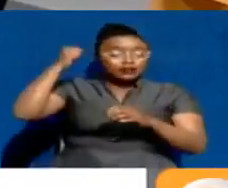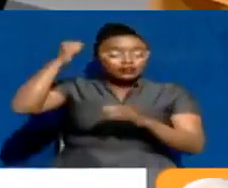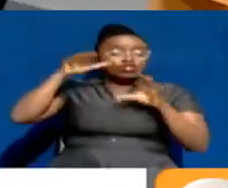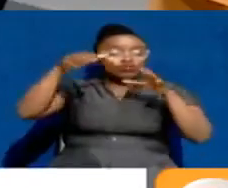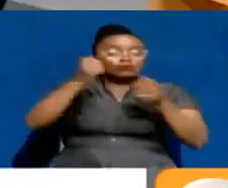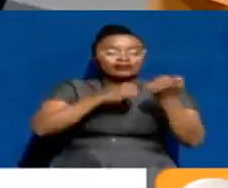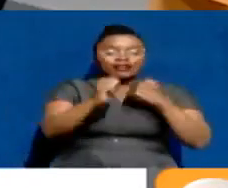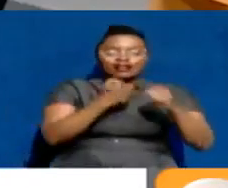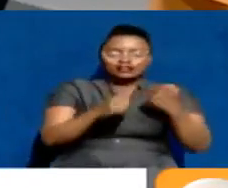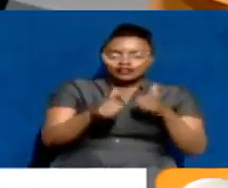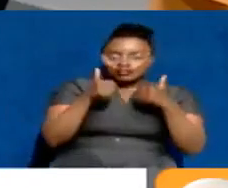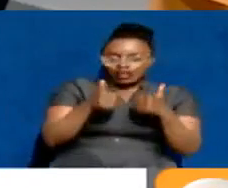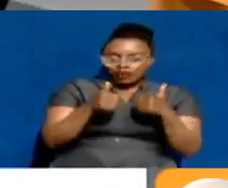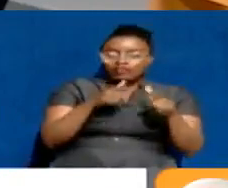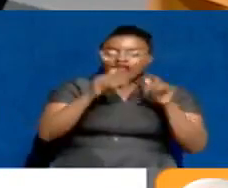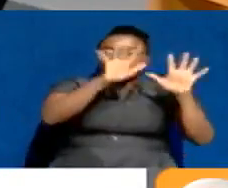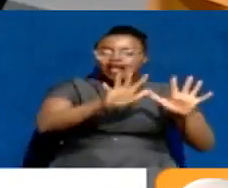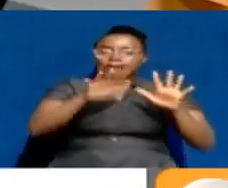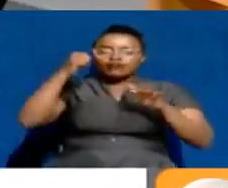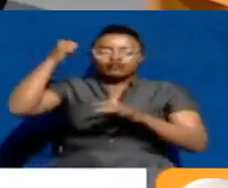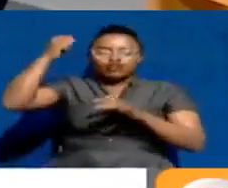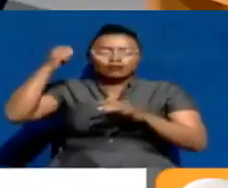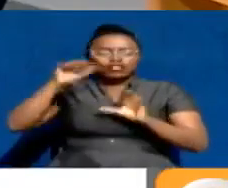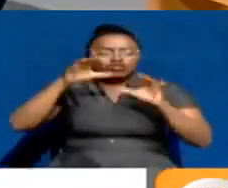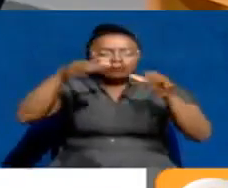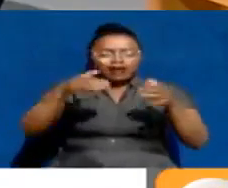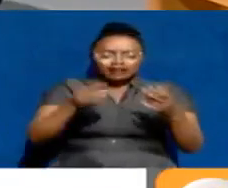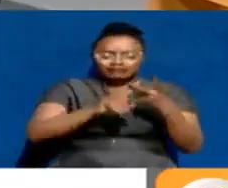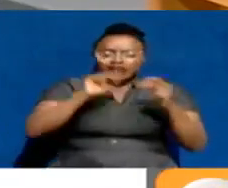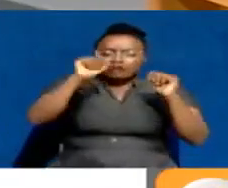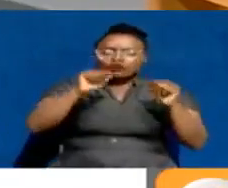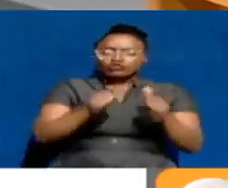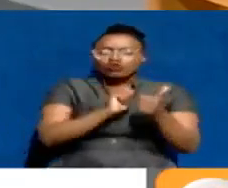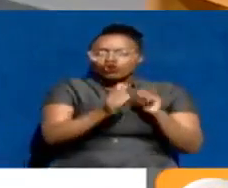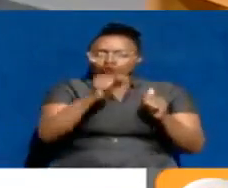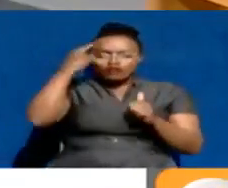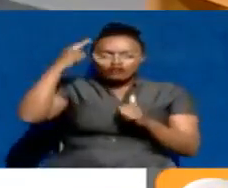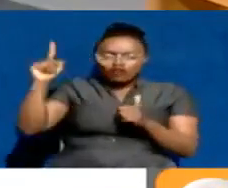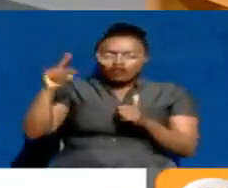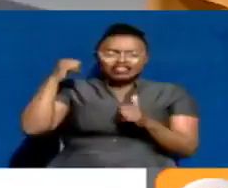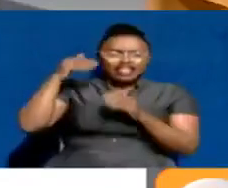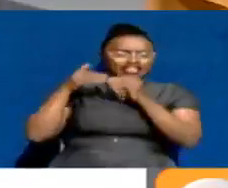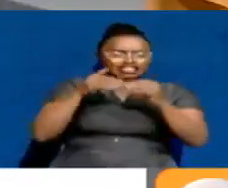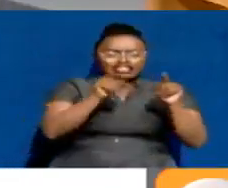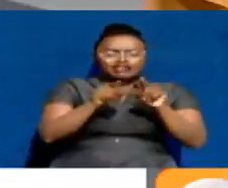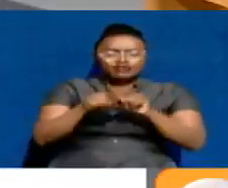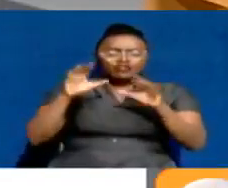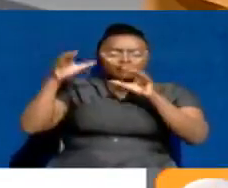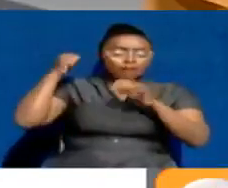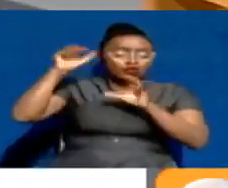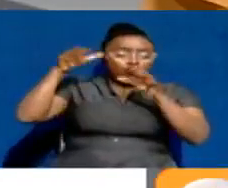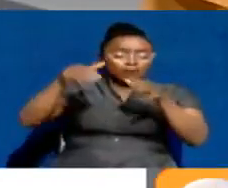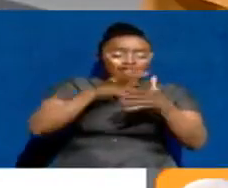party activities, right? So you can campaign for a political party cause, you can contest for leadership within the party structures